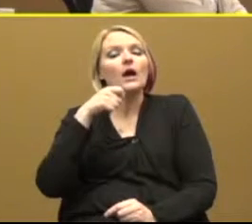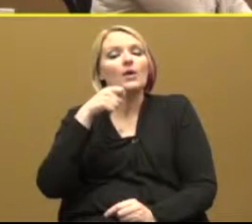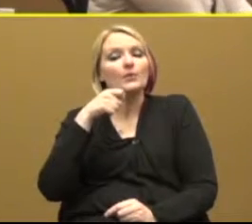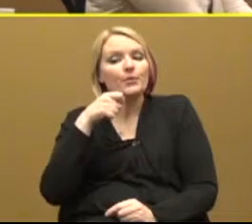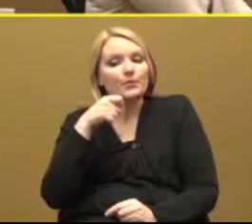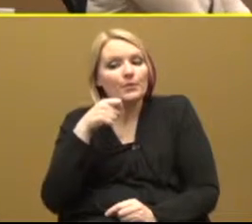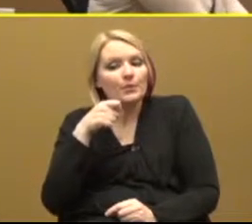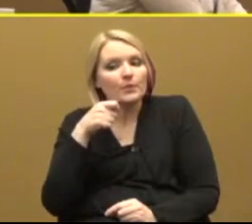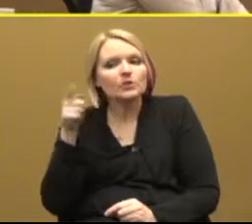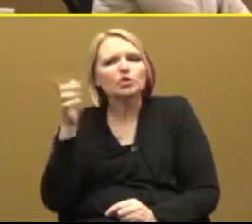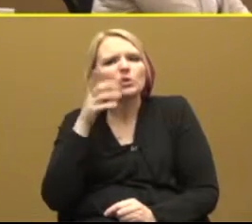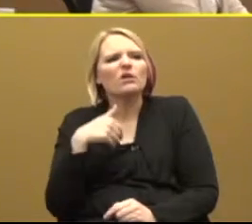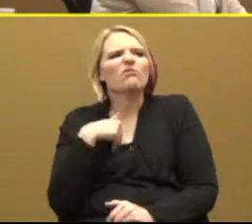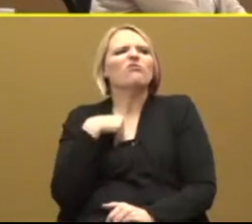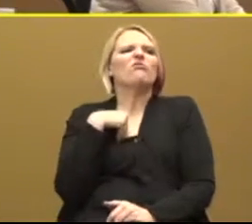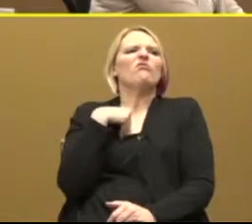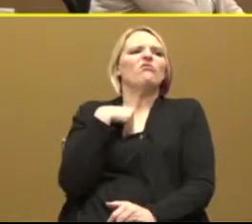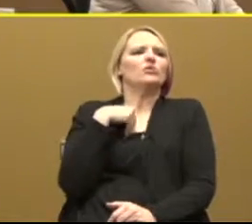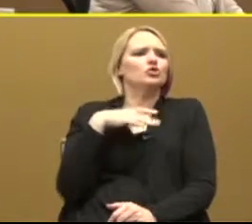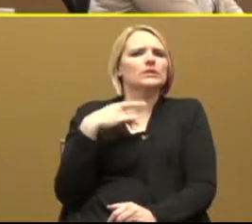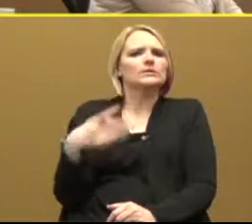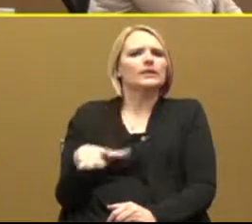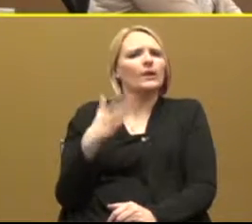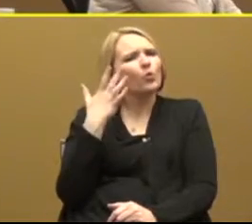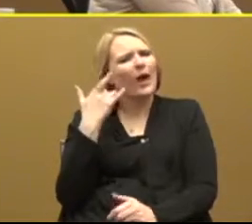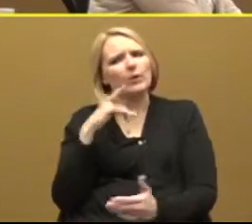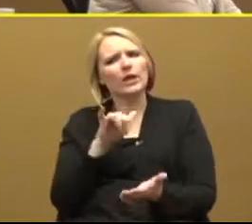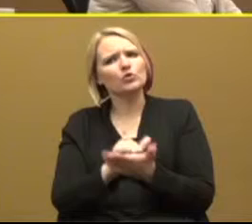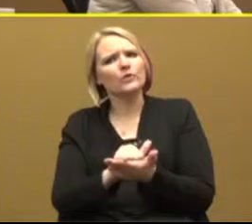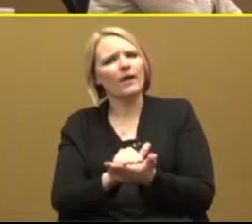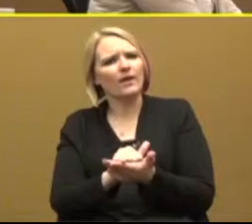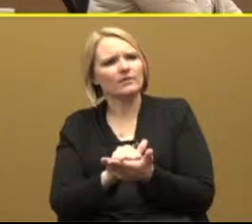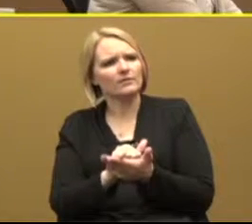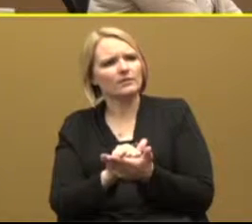she'd probably, ooh, why would I do that?